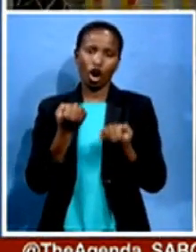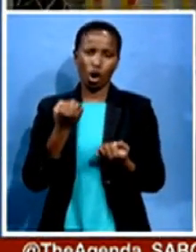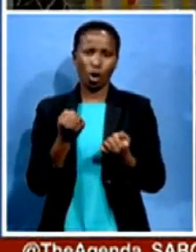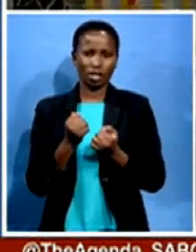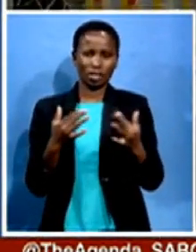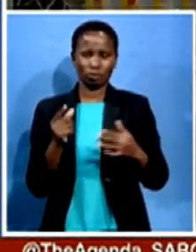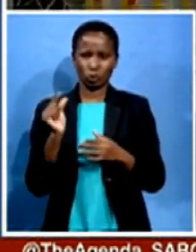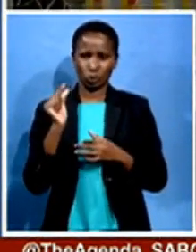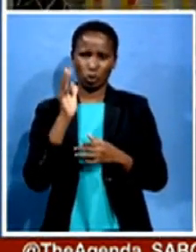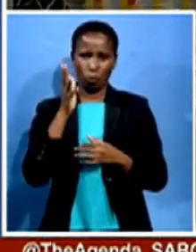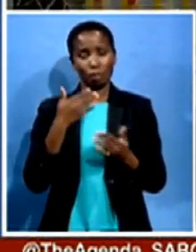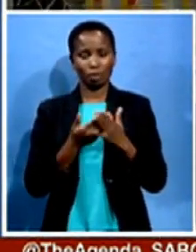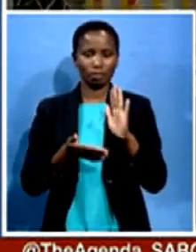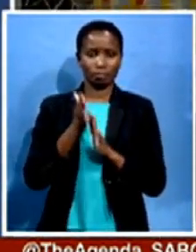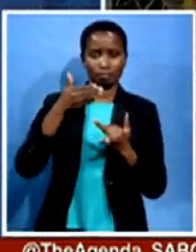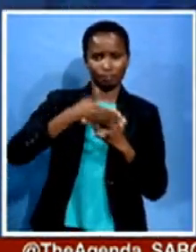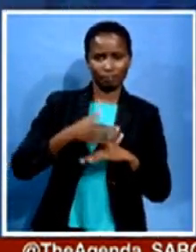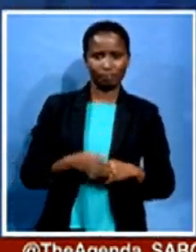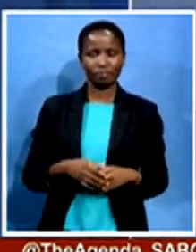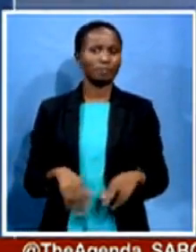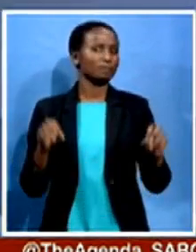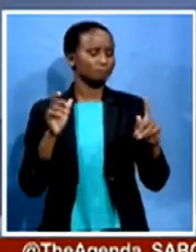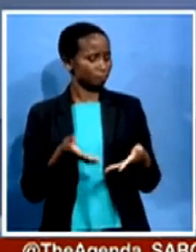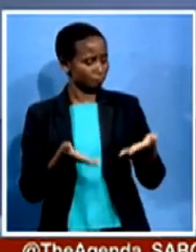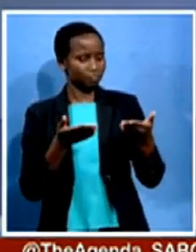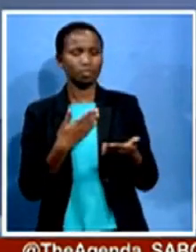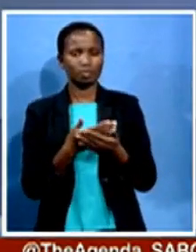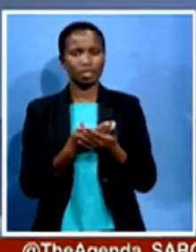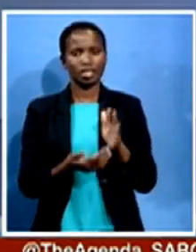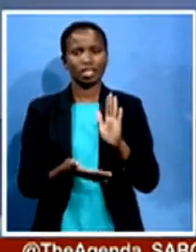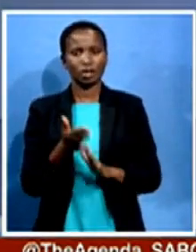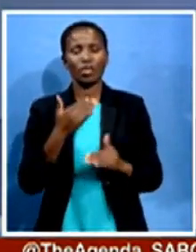Let's leave you to go then. Thank you so much for updating us. The state capture inquiry.